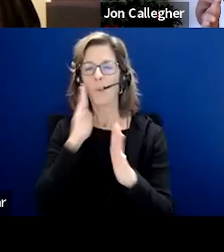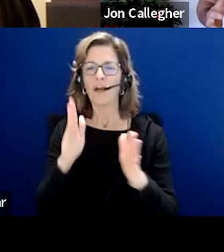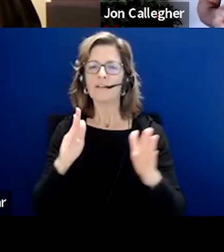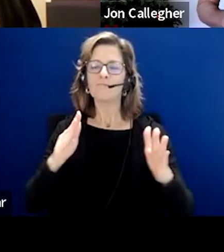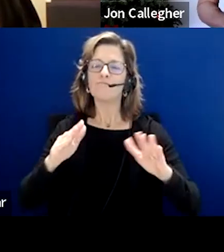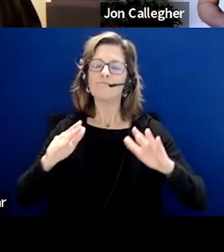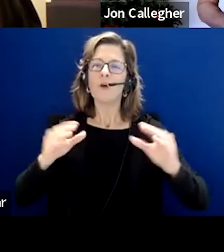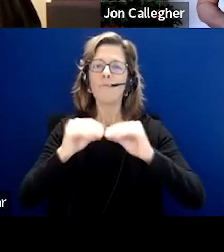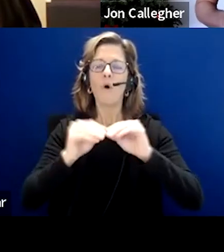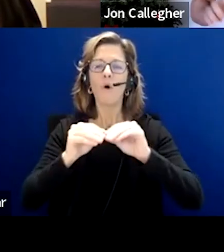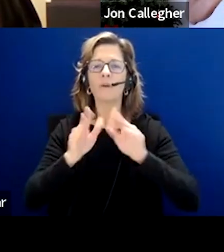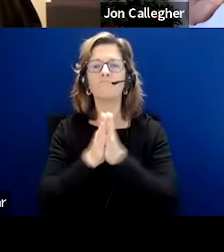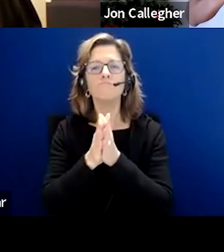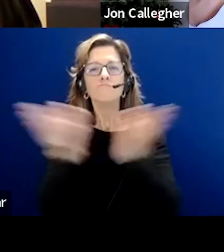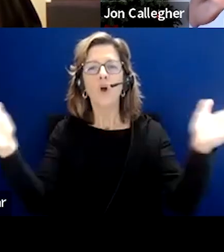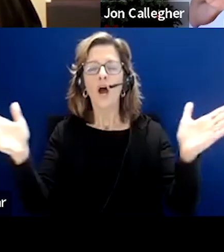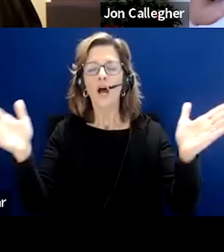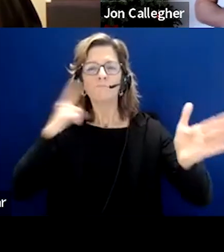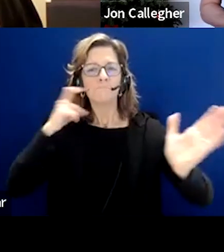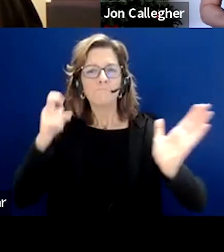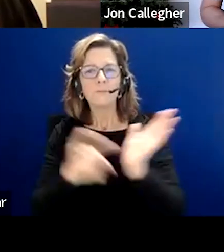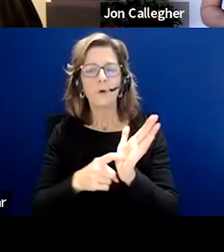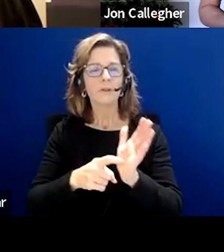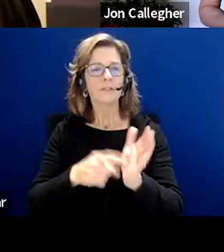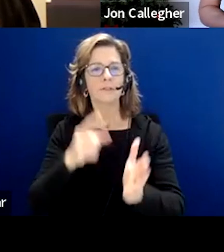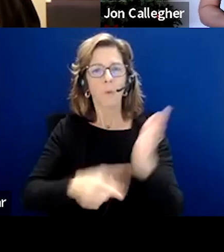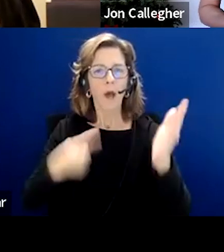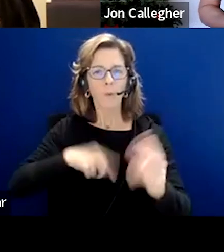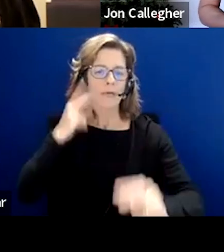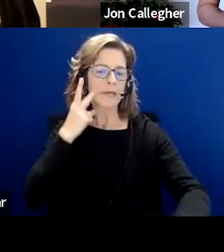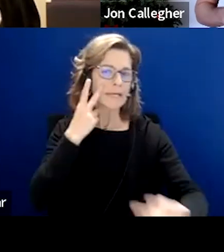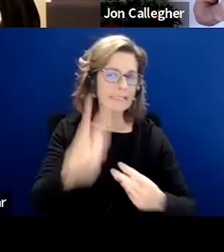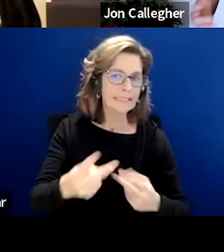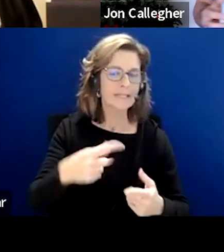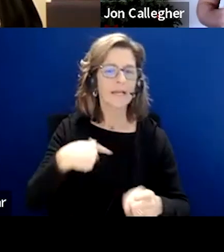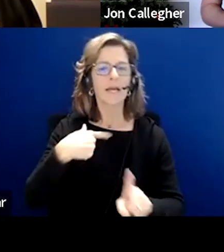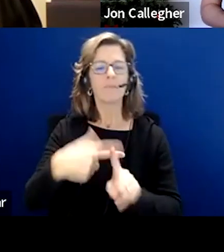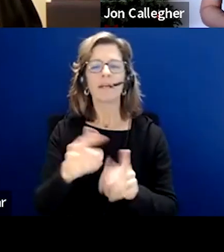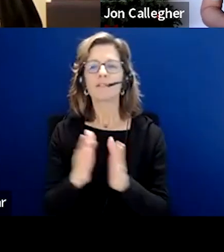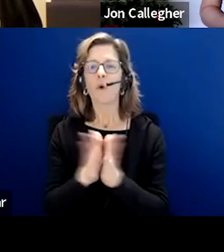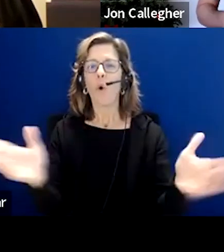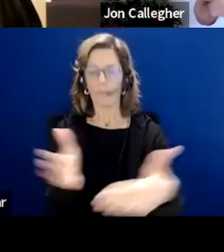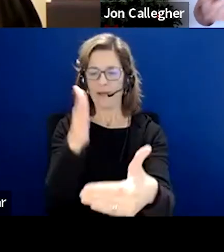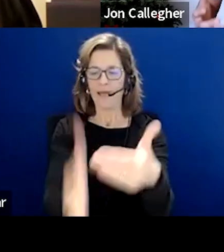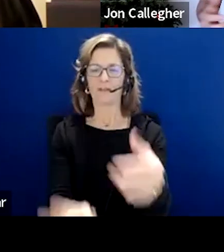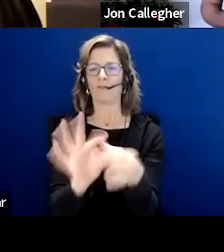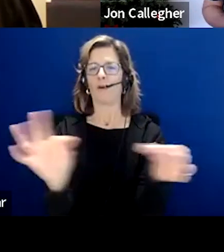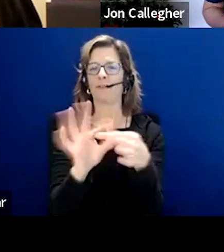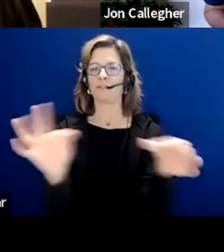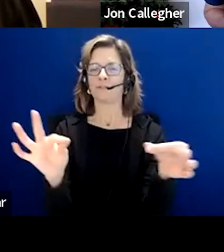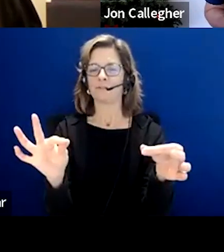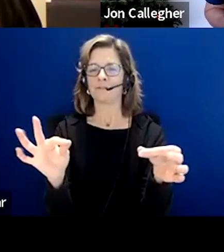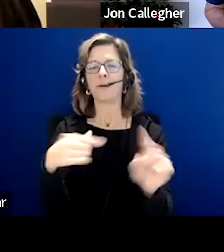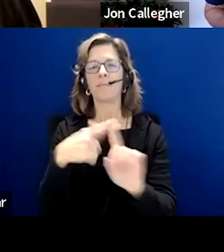level findings, as well as some open-ended, as we say in research, verbatim, some comments and the themes around